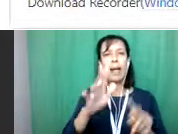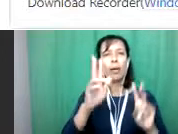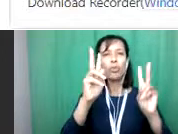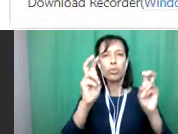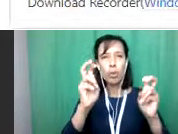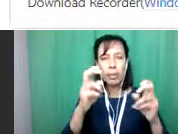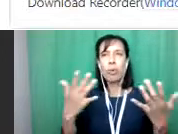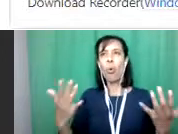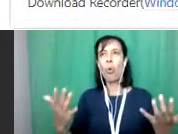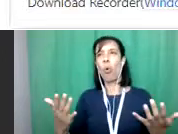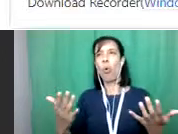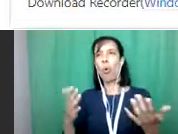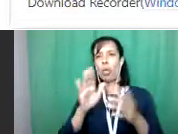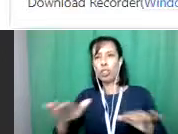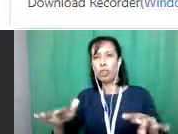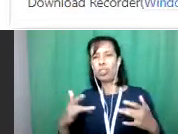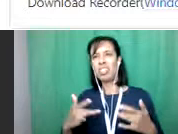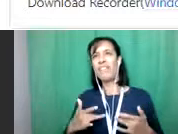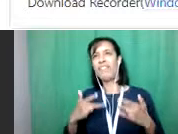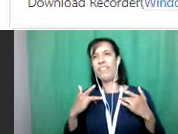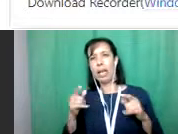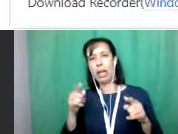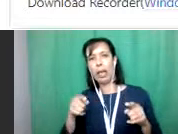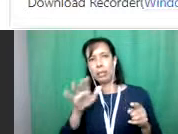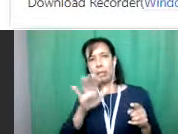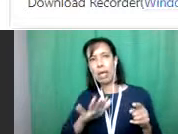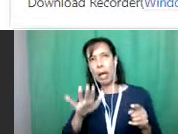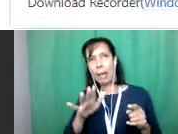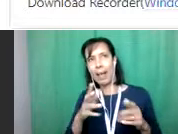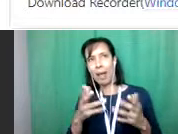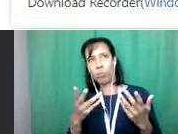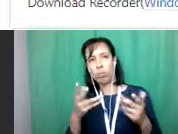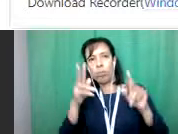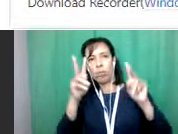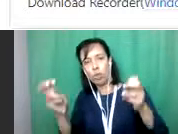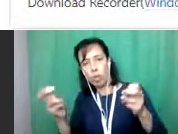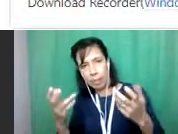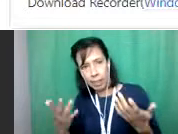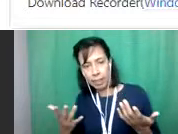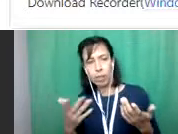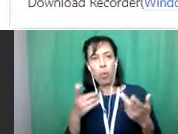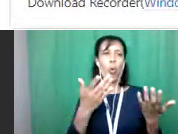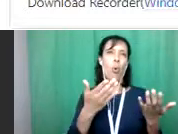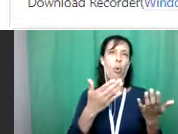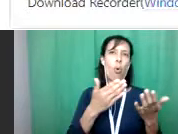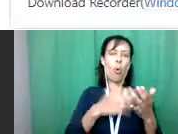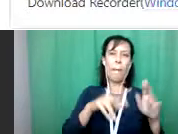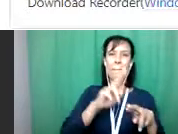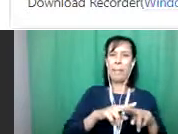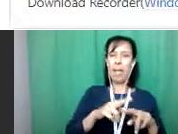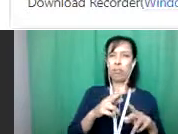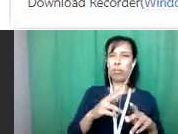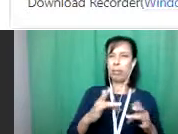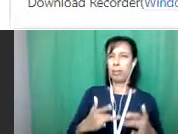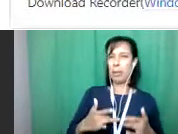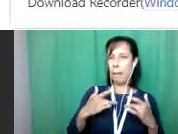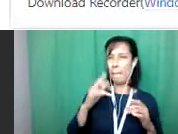feelings about, or parents and children's perceptions of. So think about how you